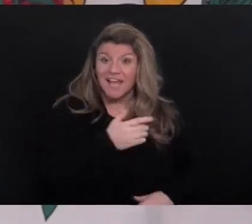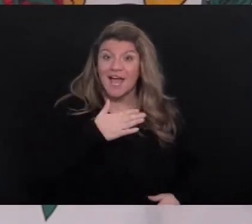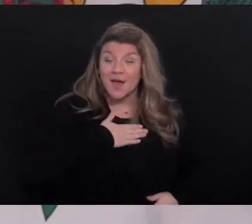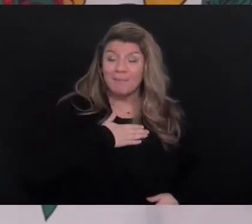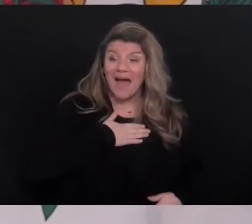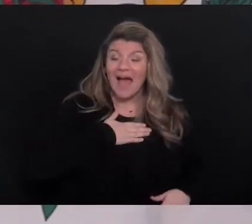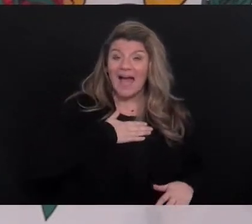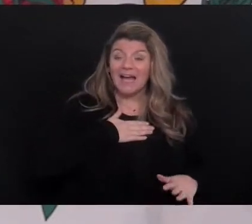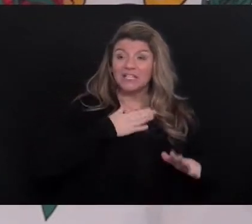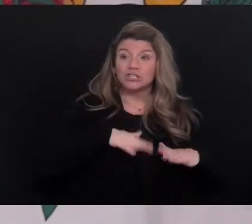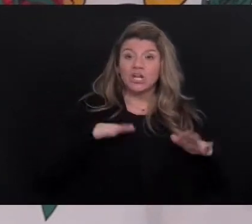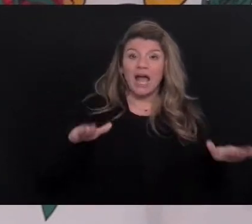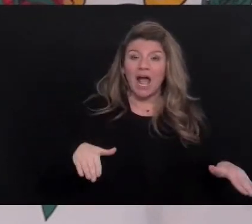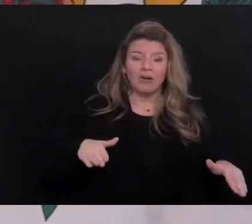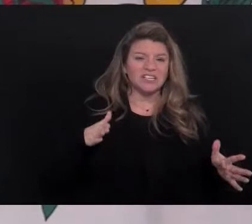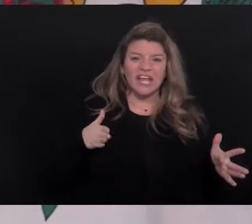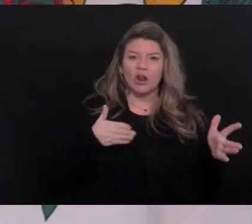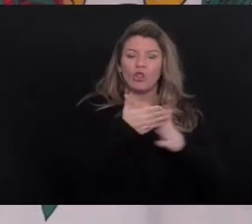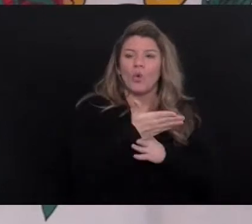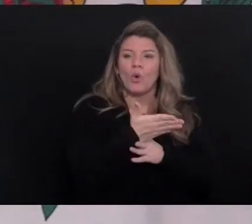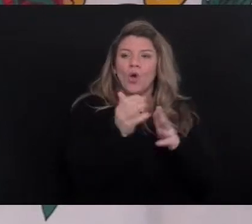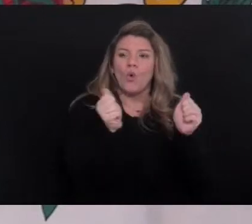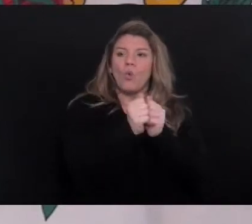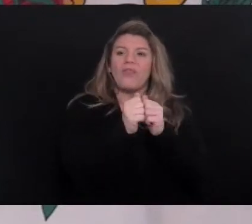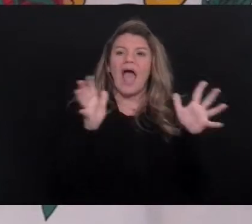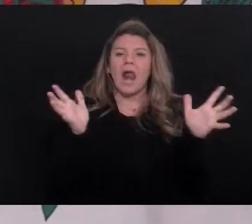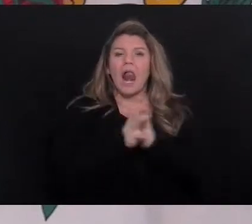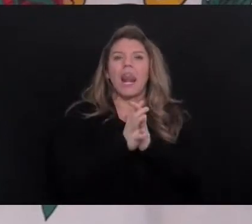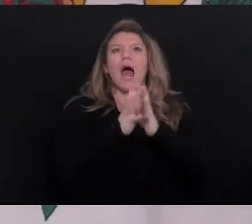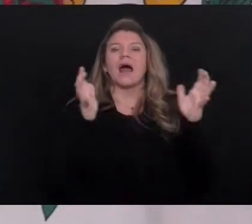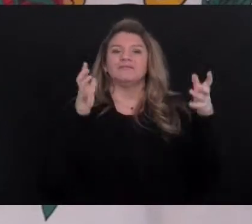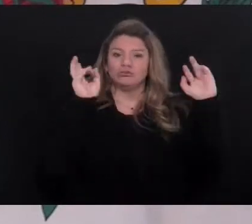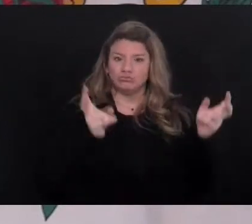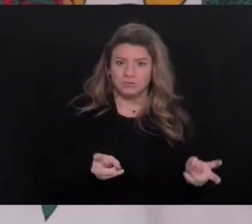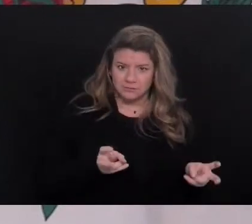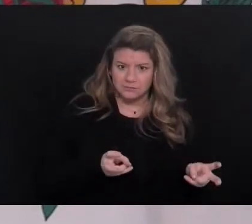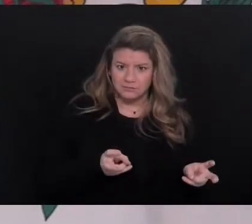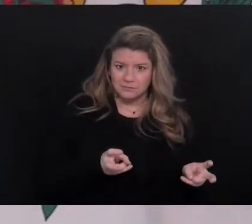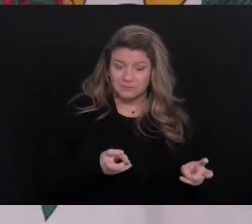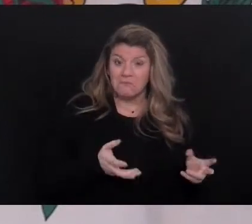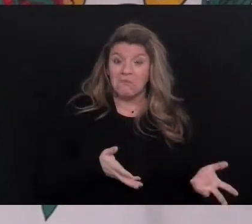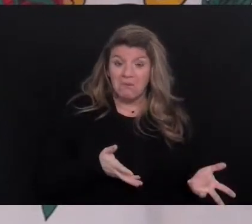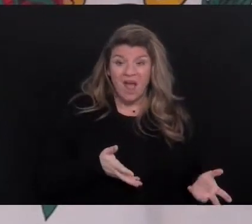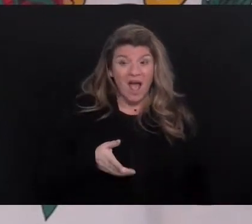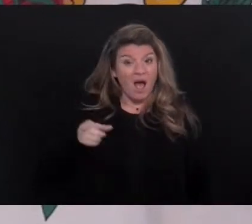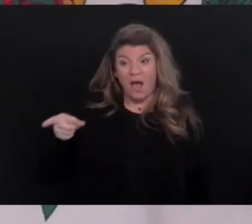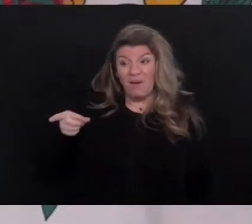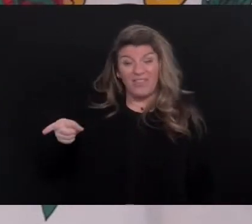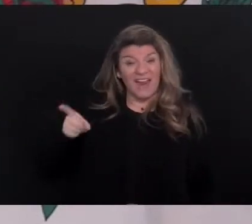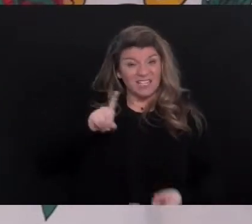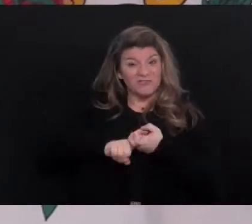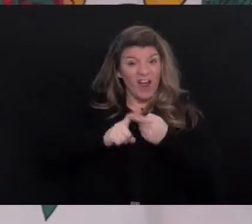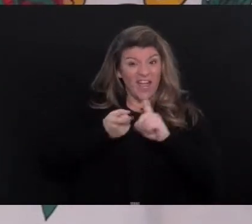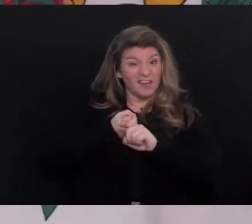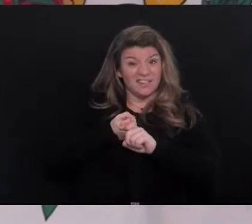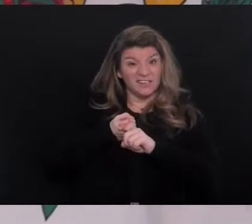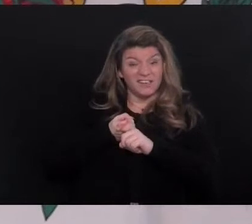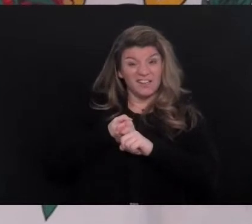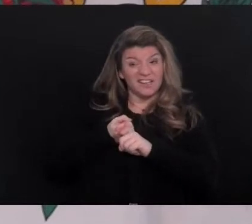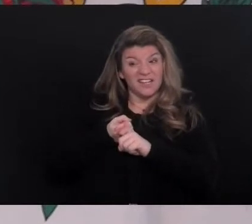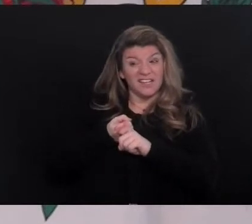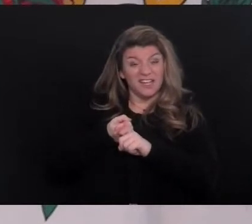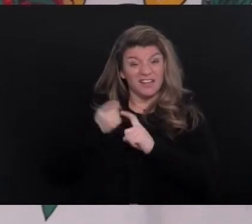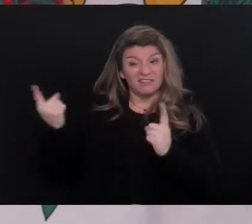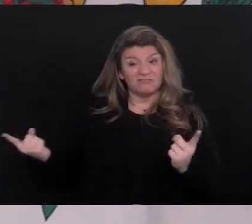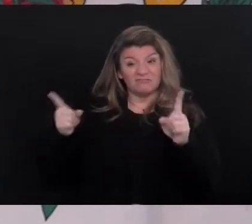child absolutely is getting through this without too much trouble. The kid that is his buddy that